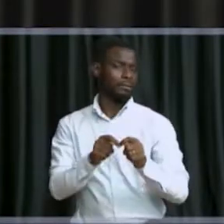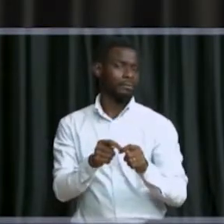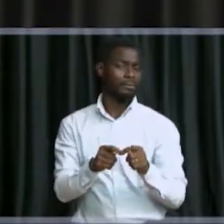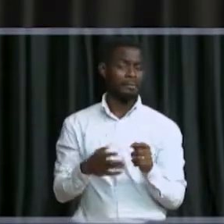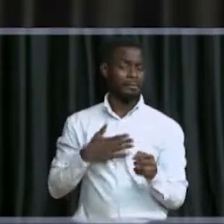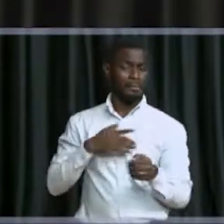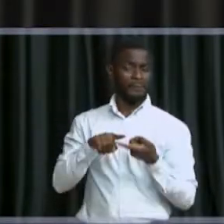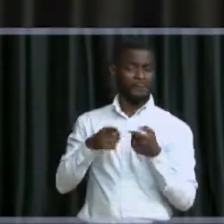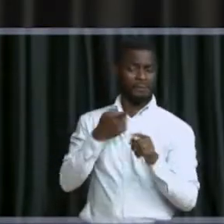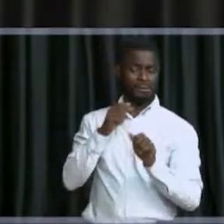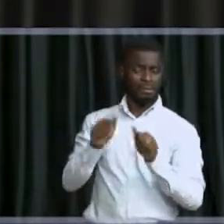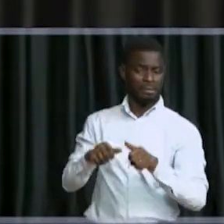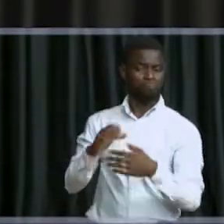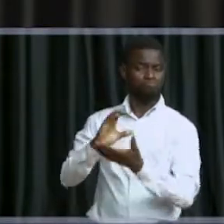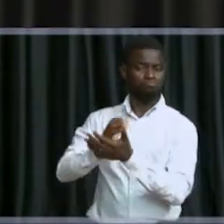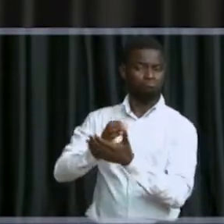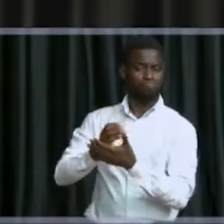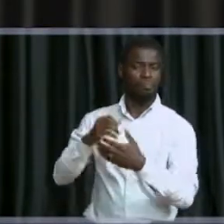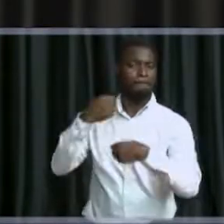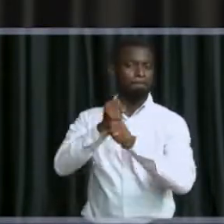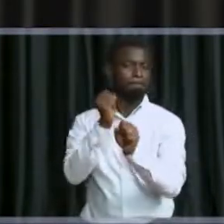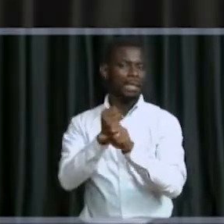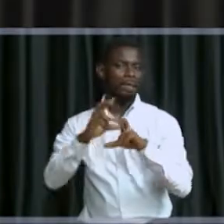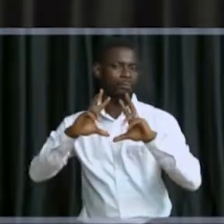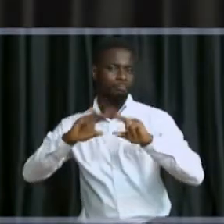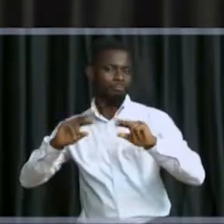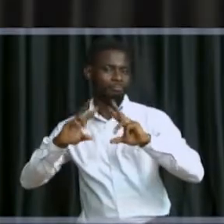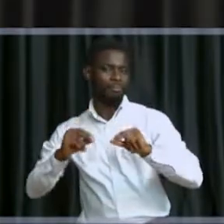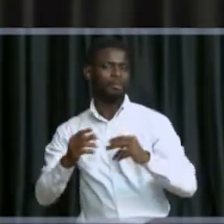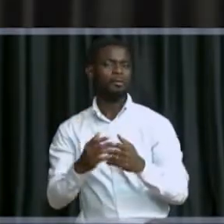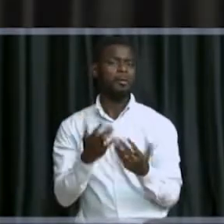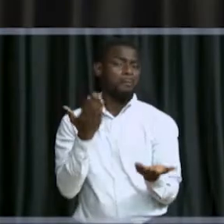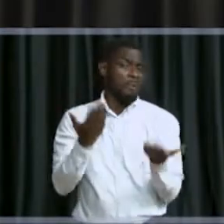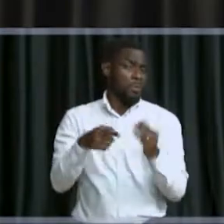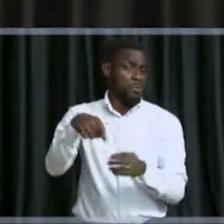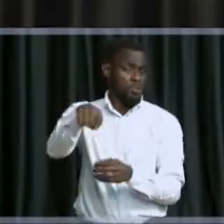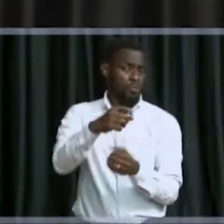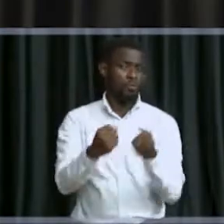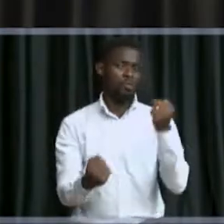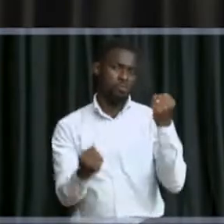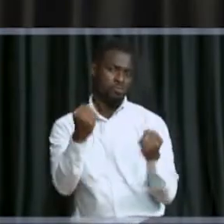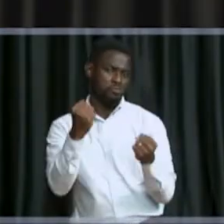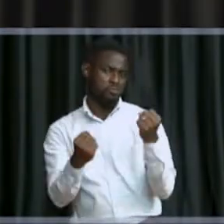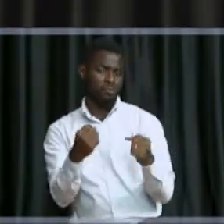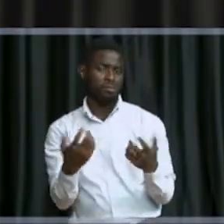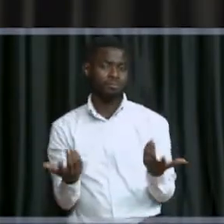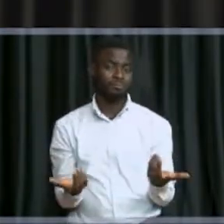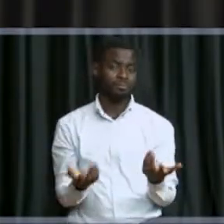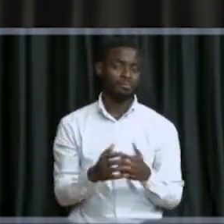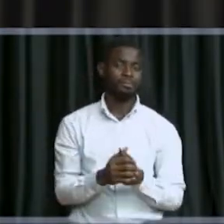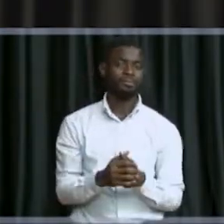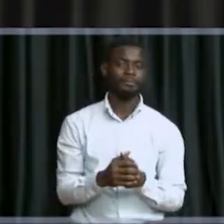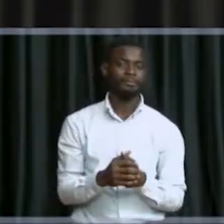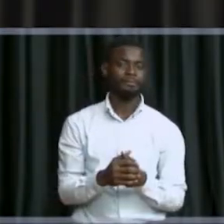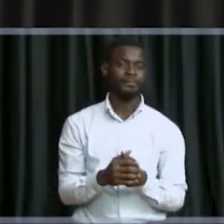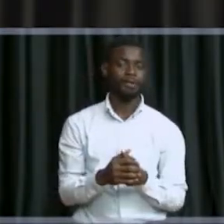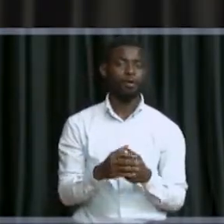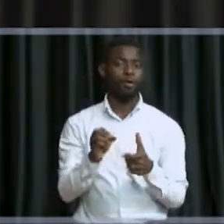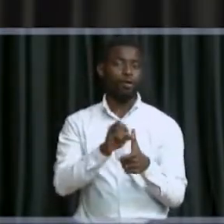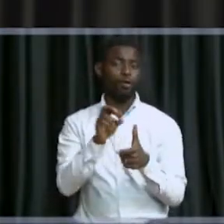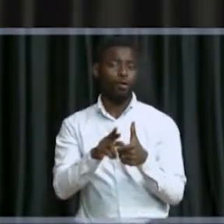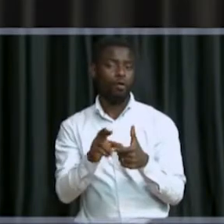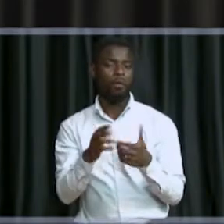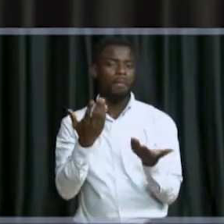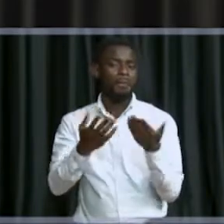otupe stris wunsu ube tumi ya kan see uye forklift driver anase uye interior